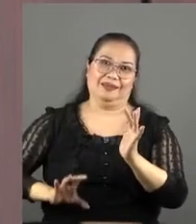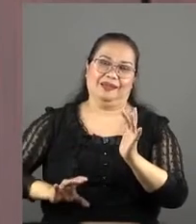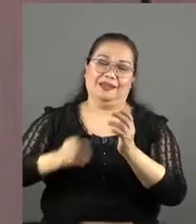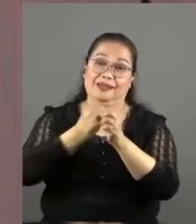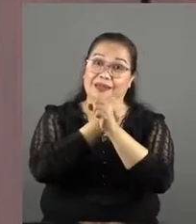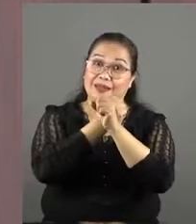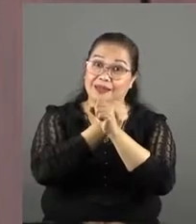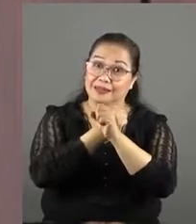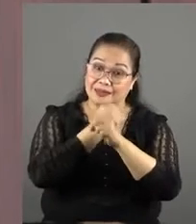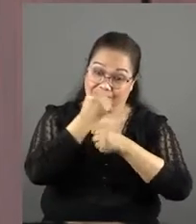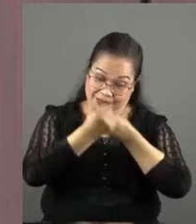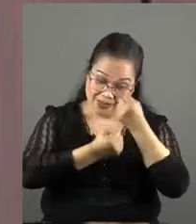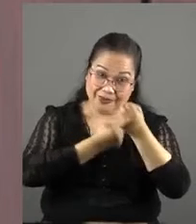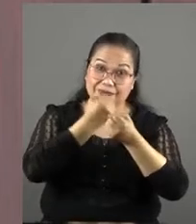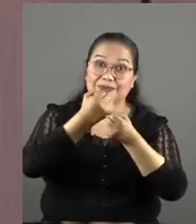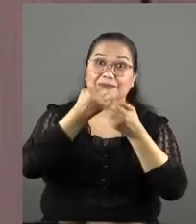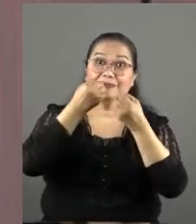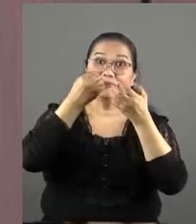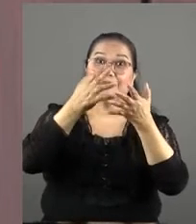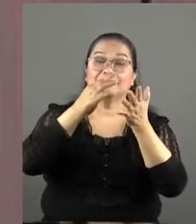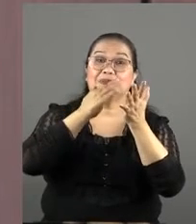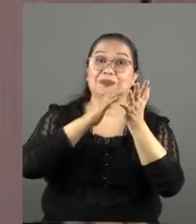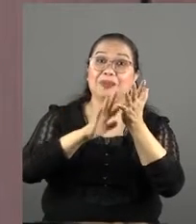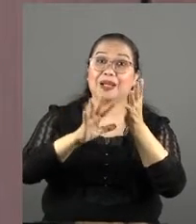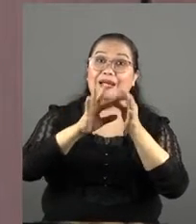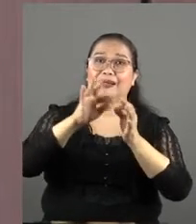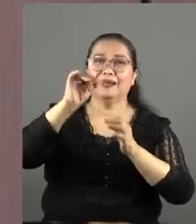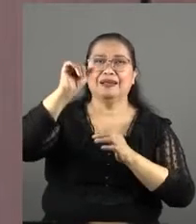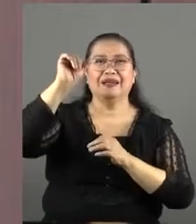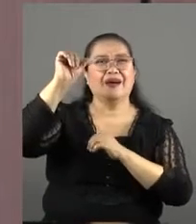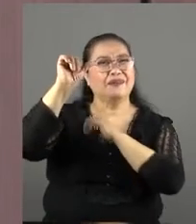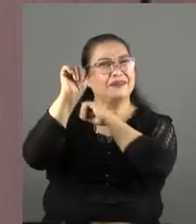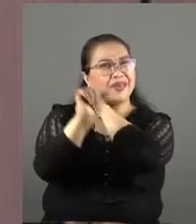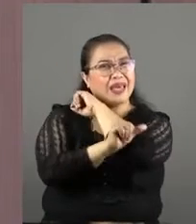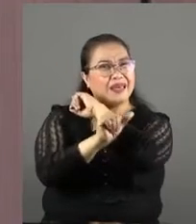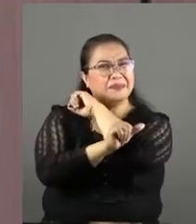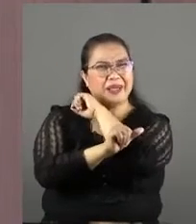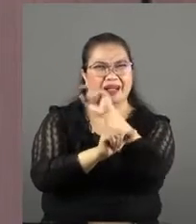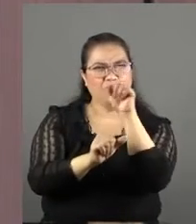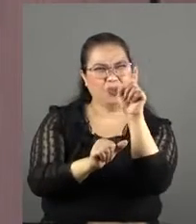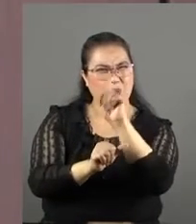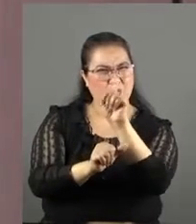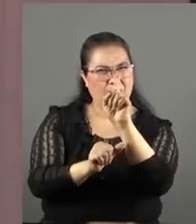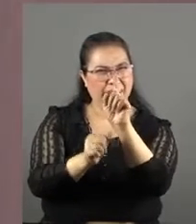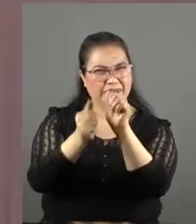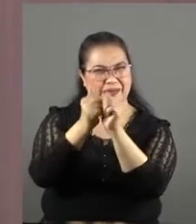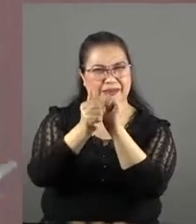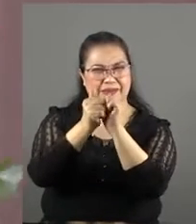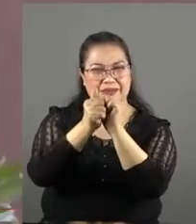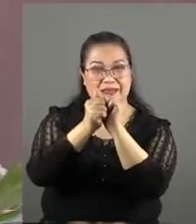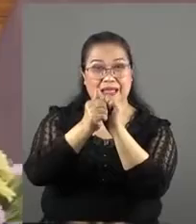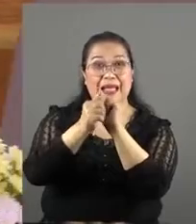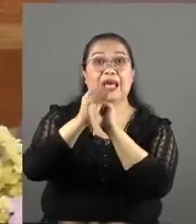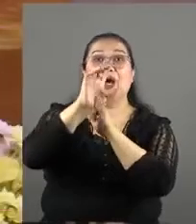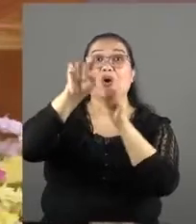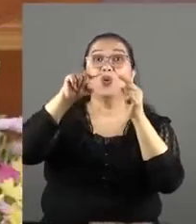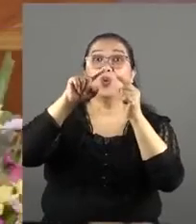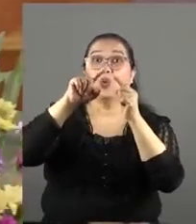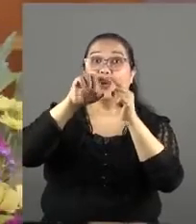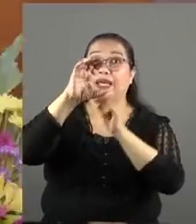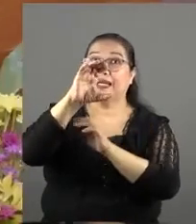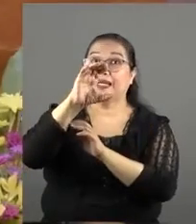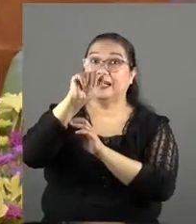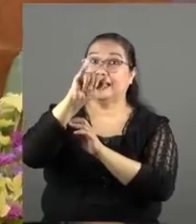that speaks better than the blood of Abel. What is this? Well, friends, when Cain and Abel, remember,